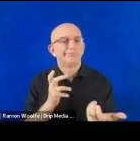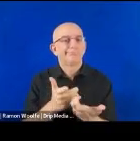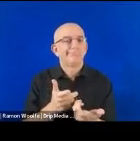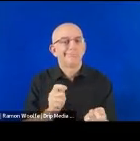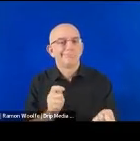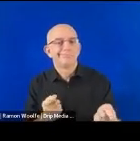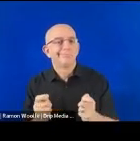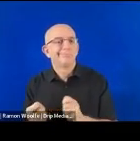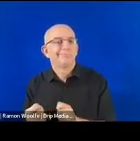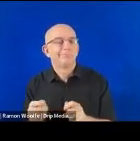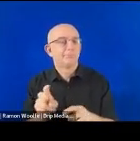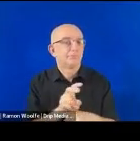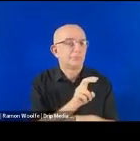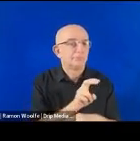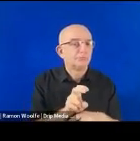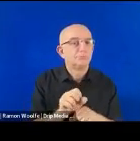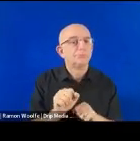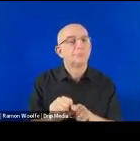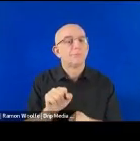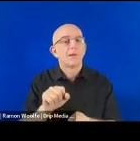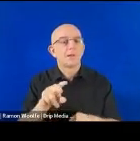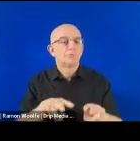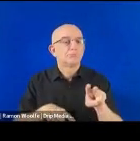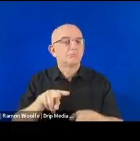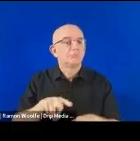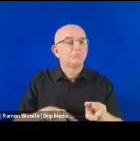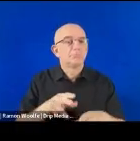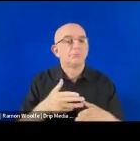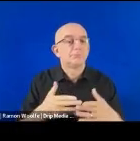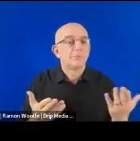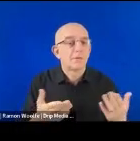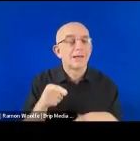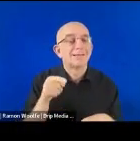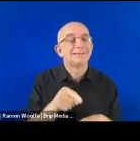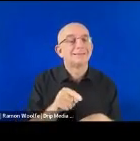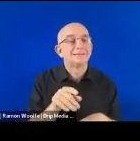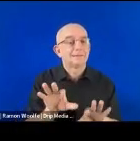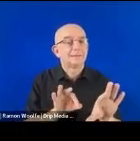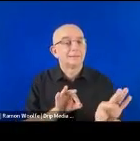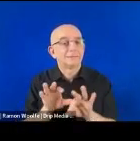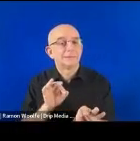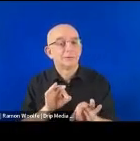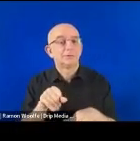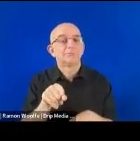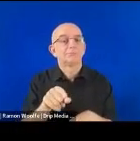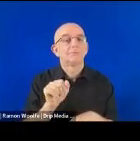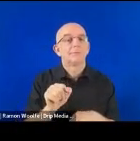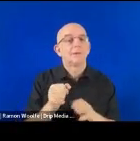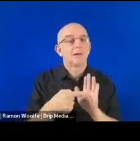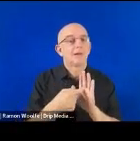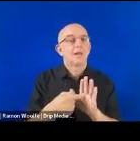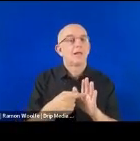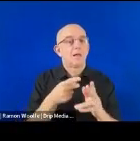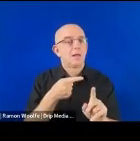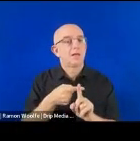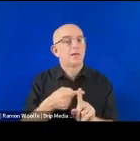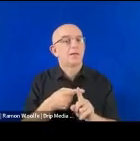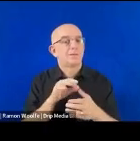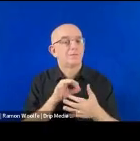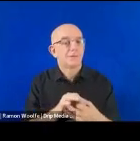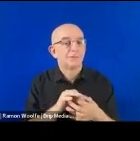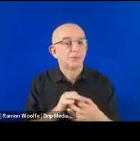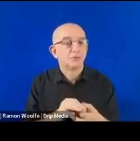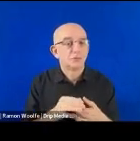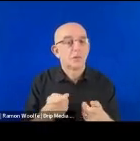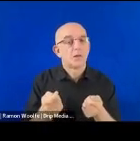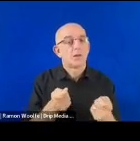governments, to administer the introductory module. And this is useful for contexts where, it's people are